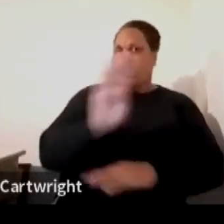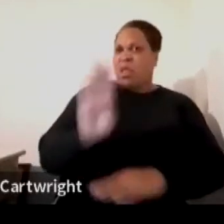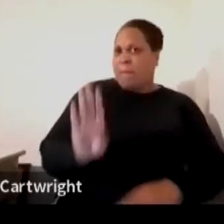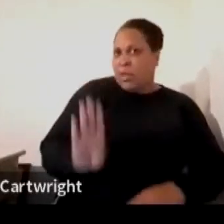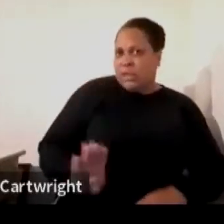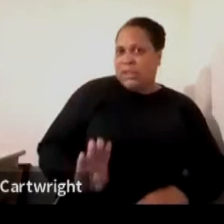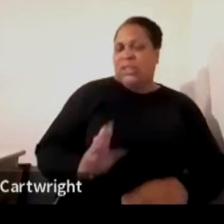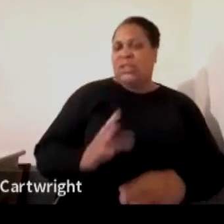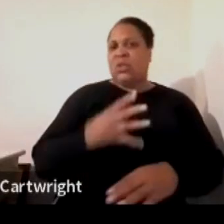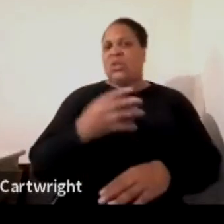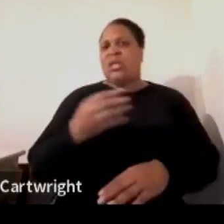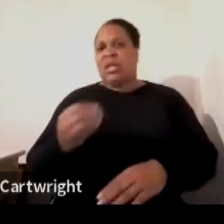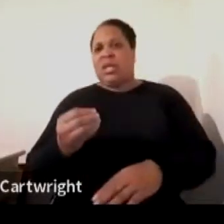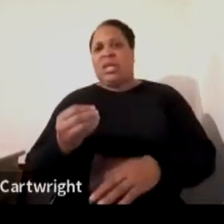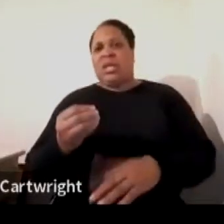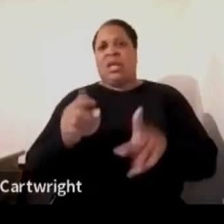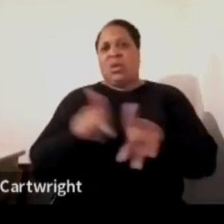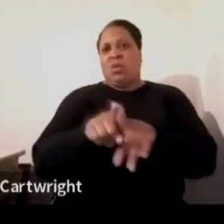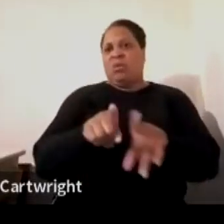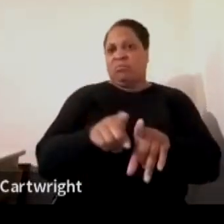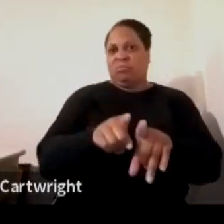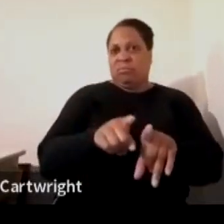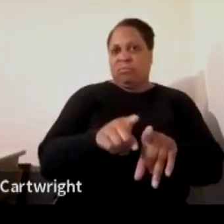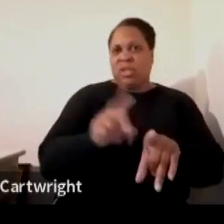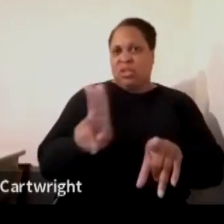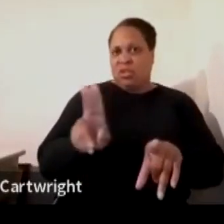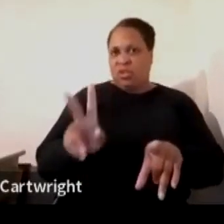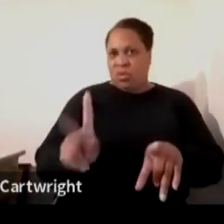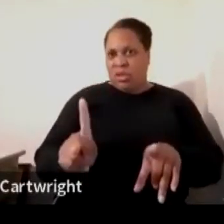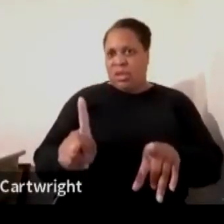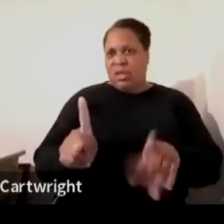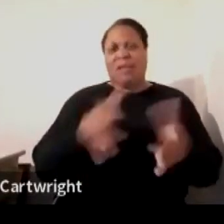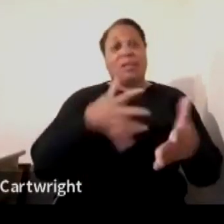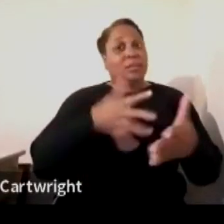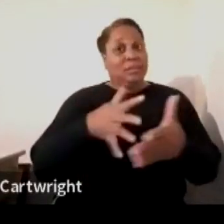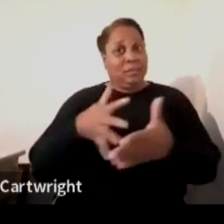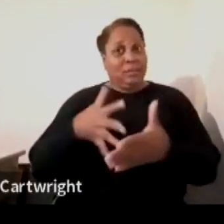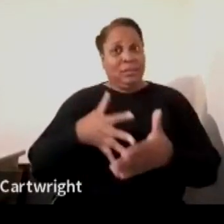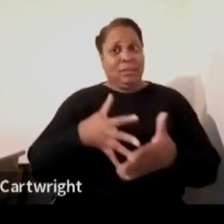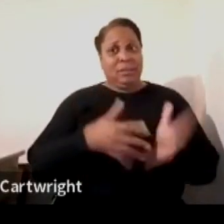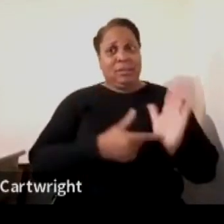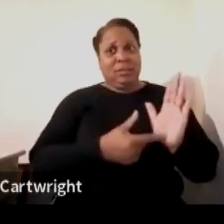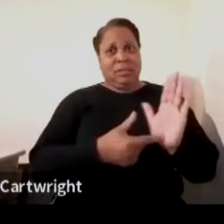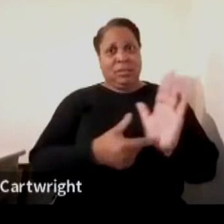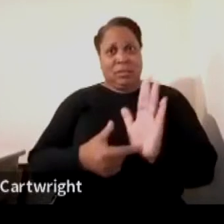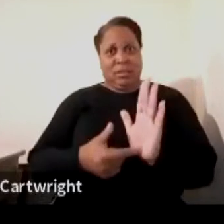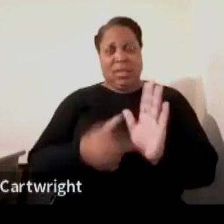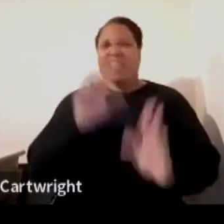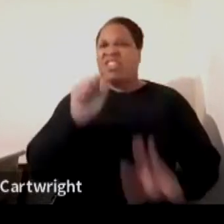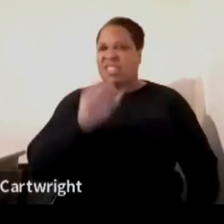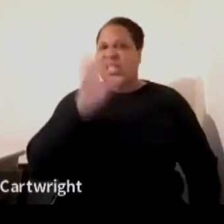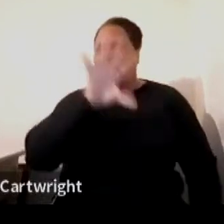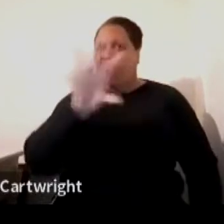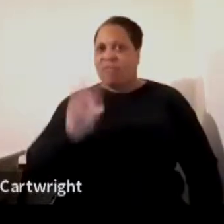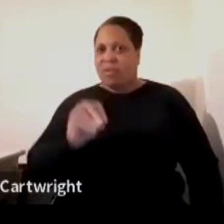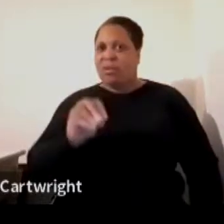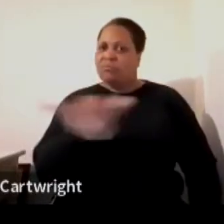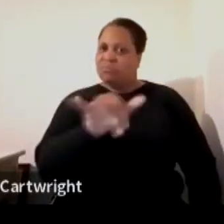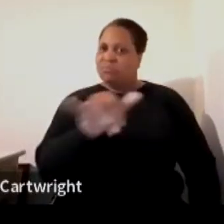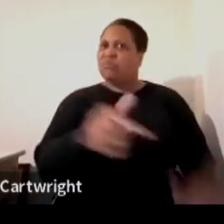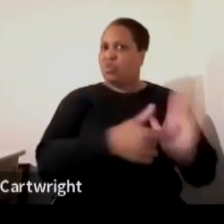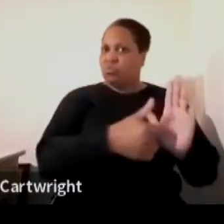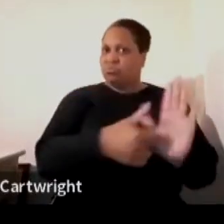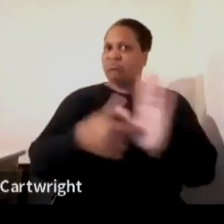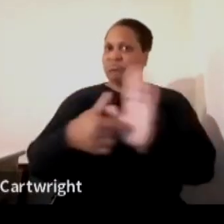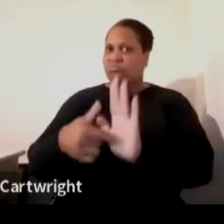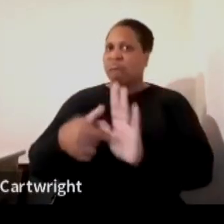think, is still the studies are still ongoing, but I'll be very surprised if it doesn't